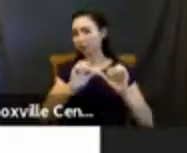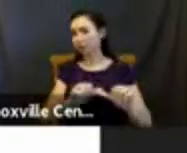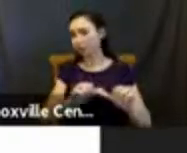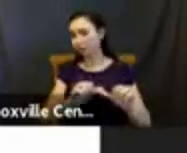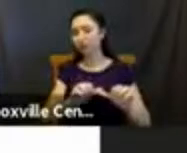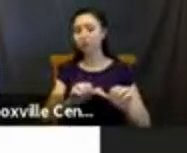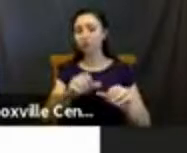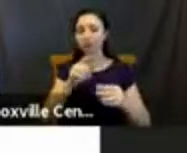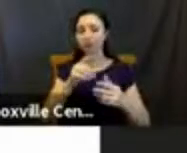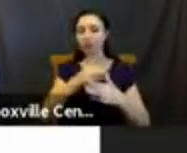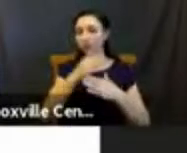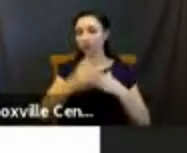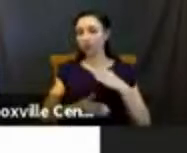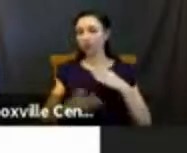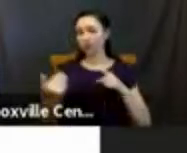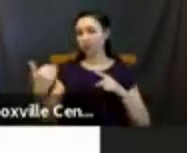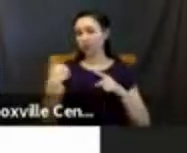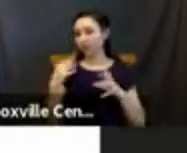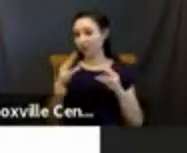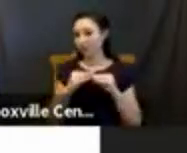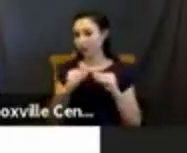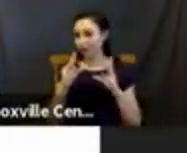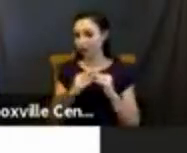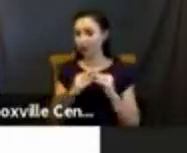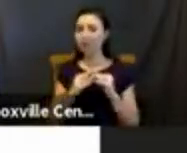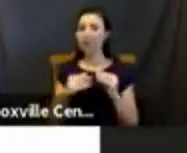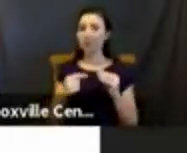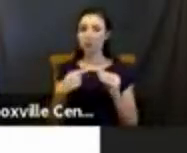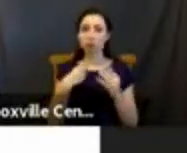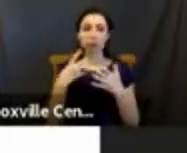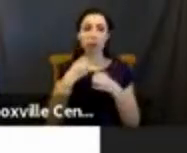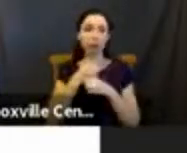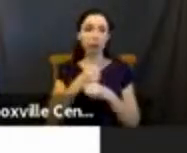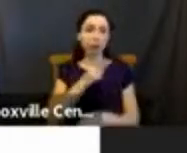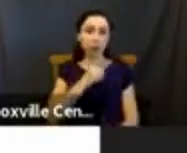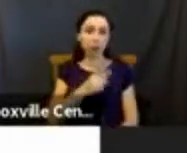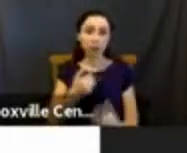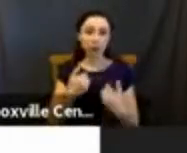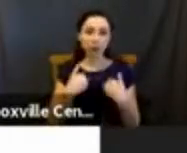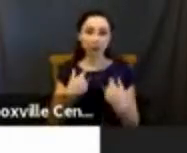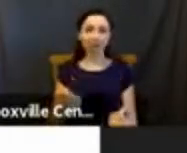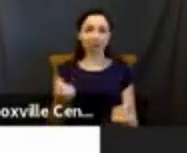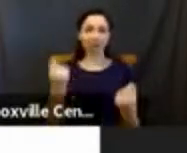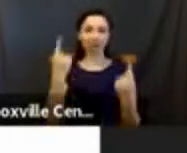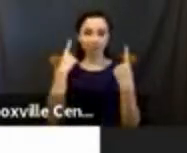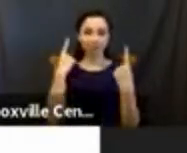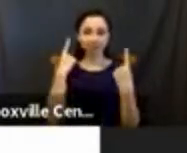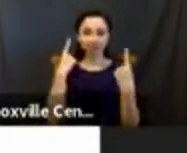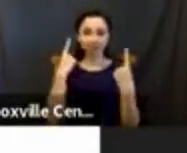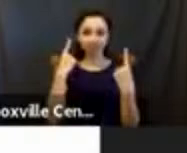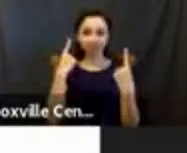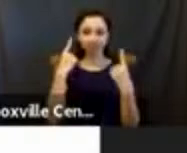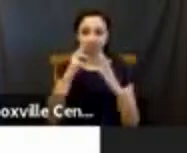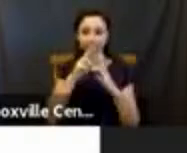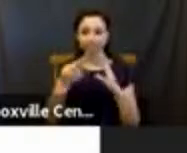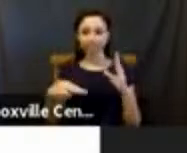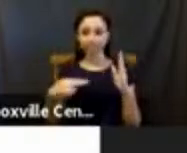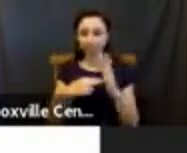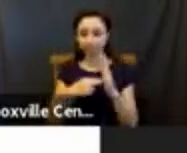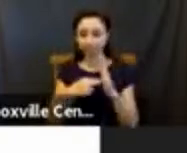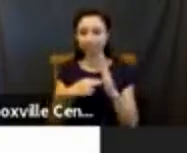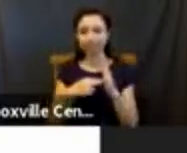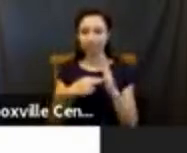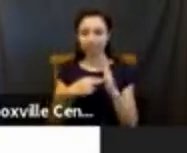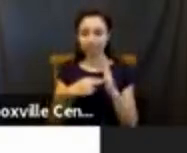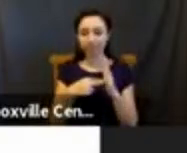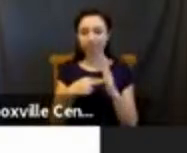we ended the last meeting with, which is, I just want to make sure we have an understanding of the role of these enhanced